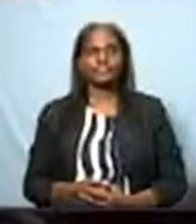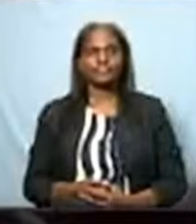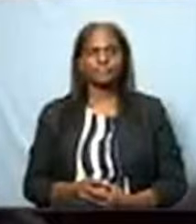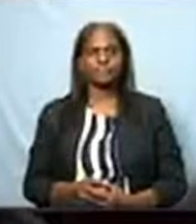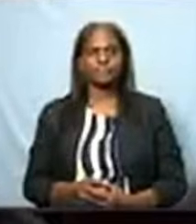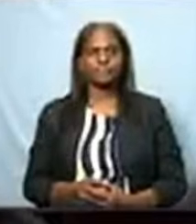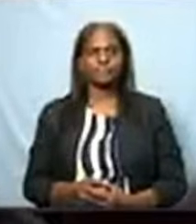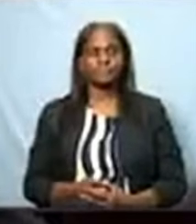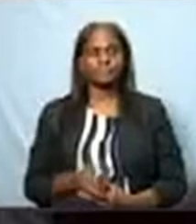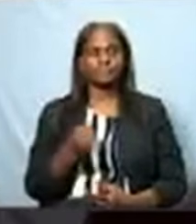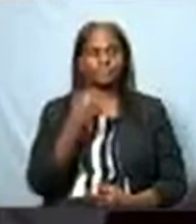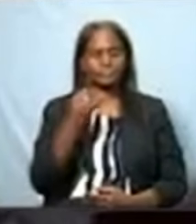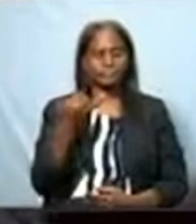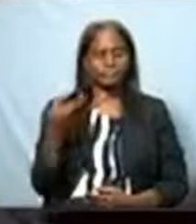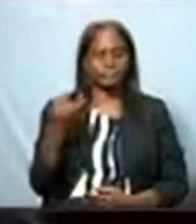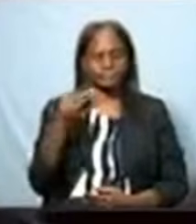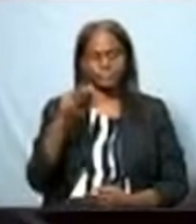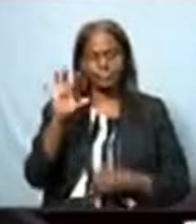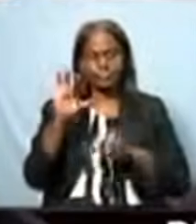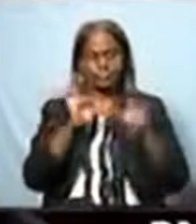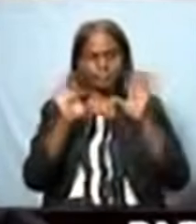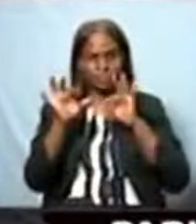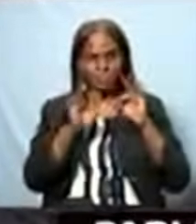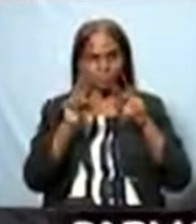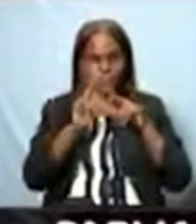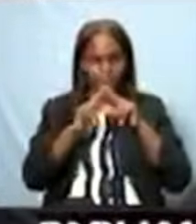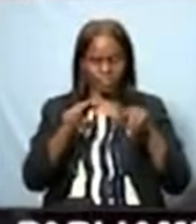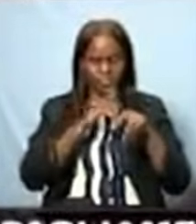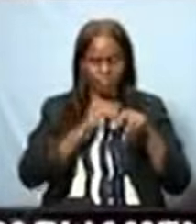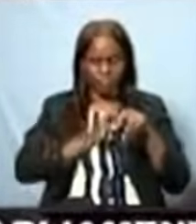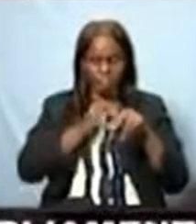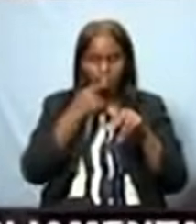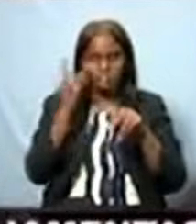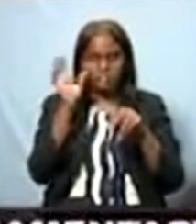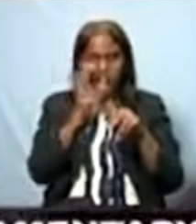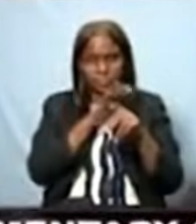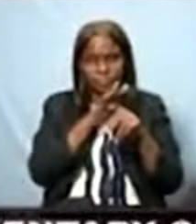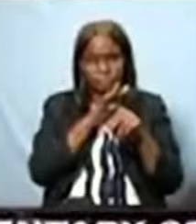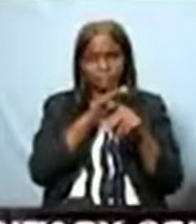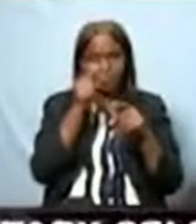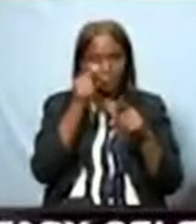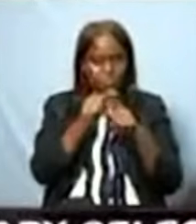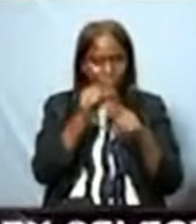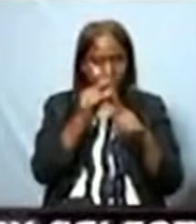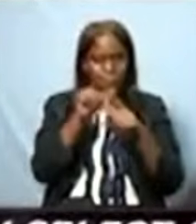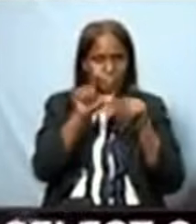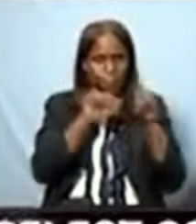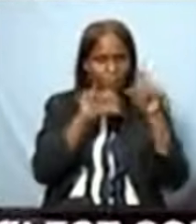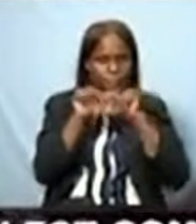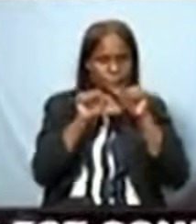the issue of nominations, Mr. Chairperson, I did say that the word nomination